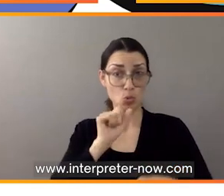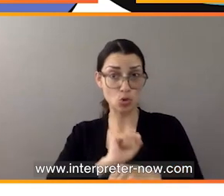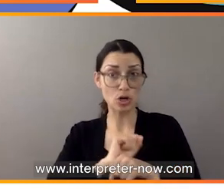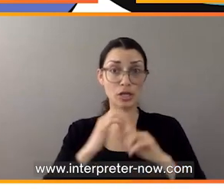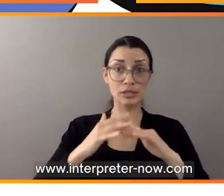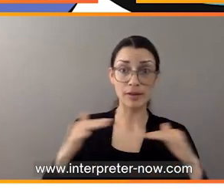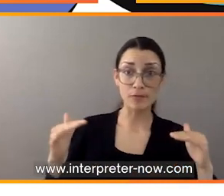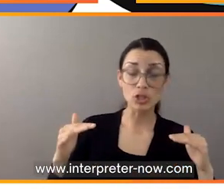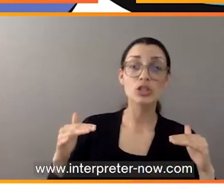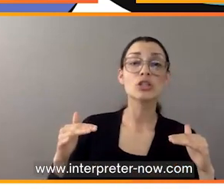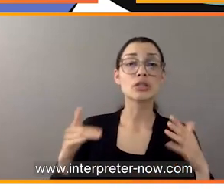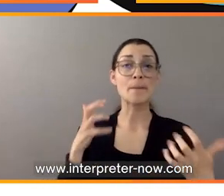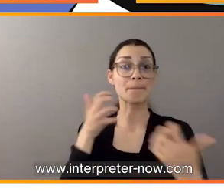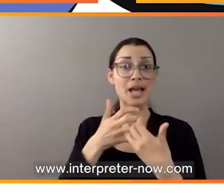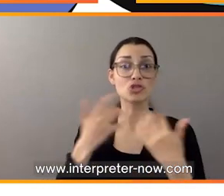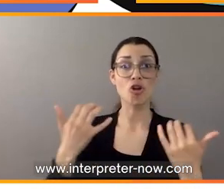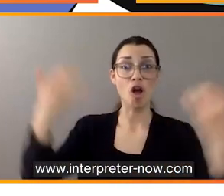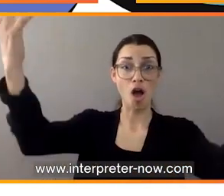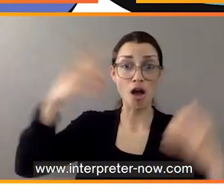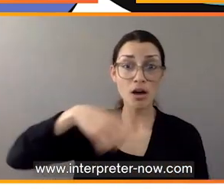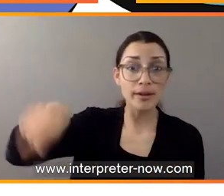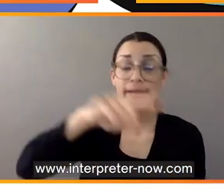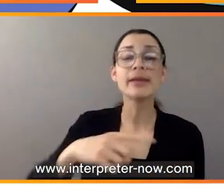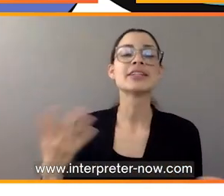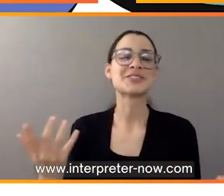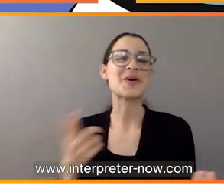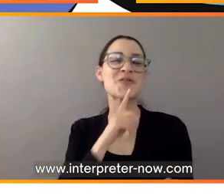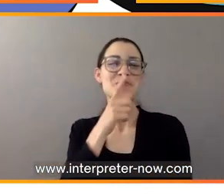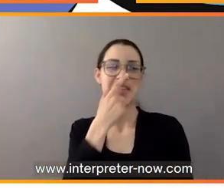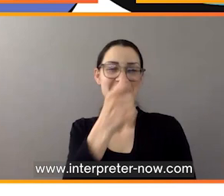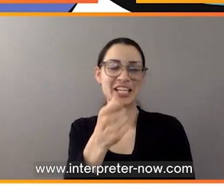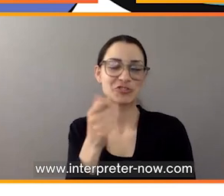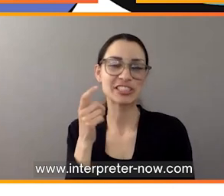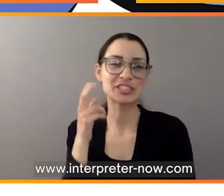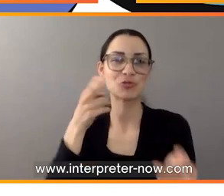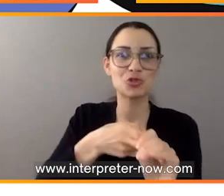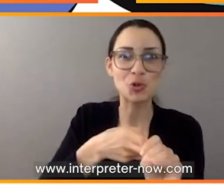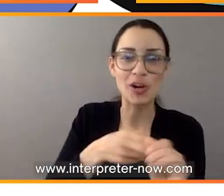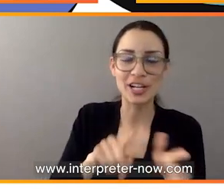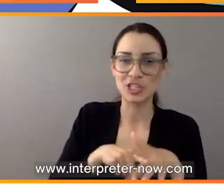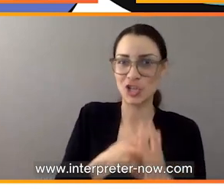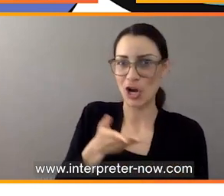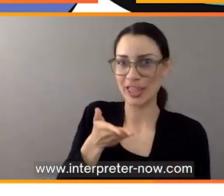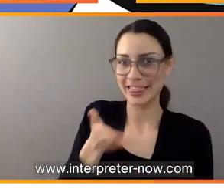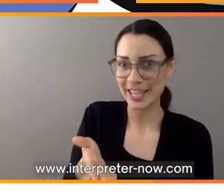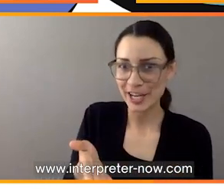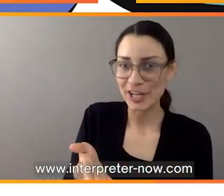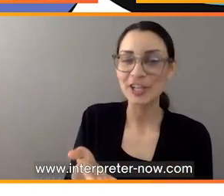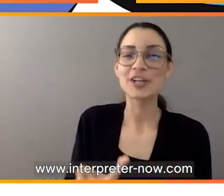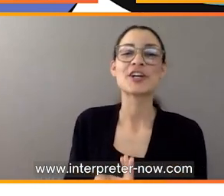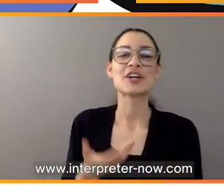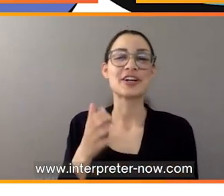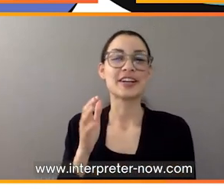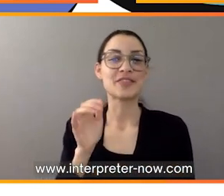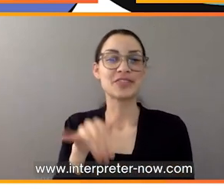was interesting joining, and that was kind of a starting point and a calling card for, you know, my team that I